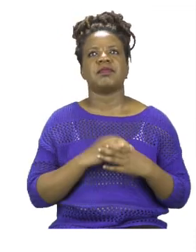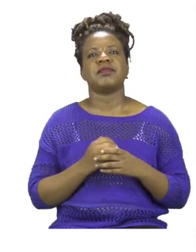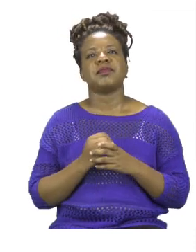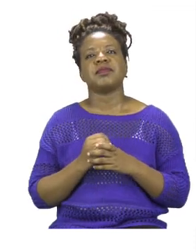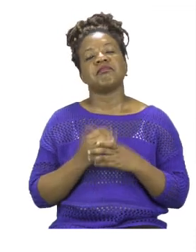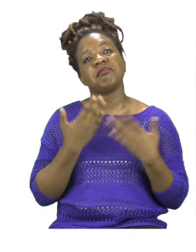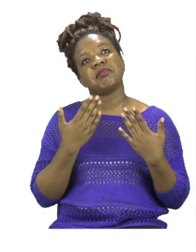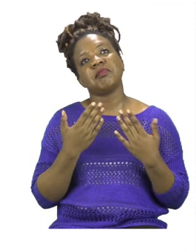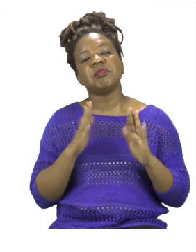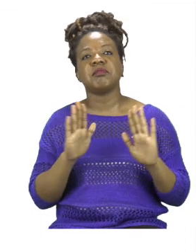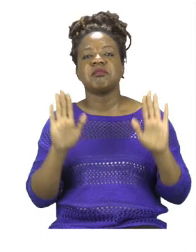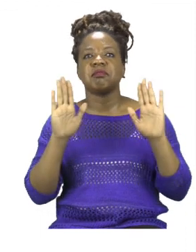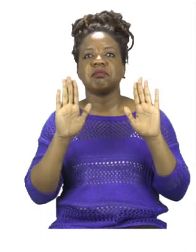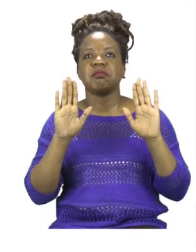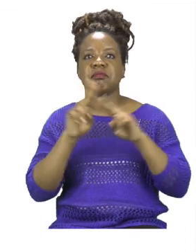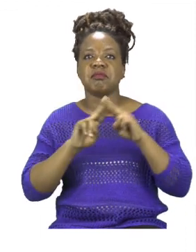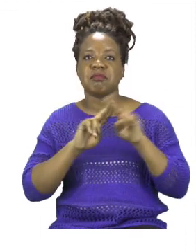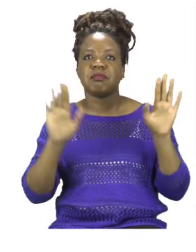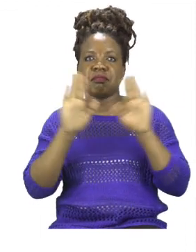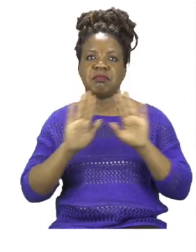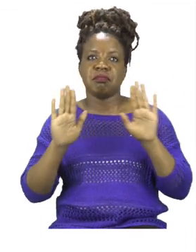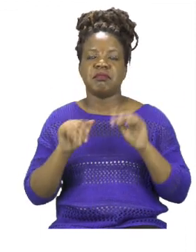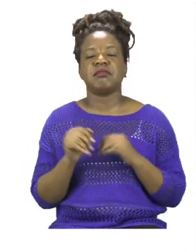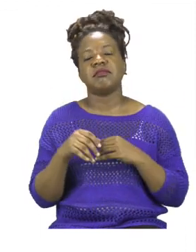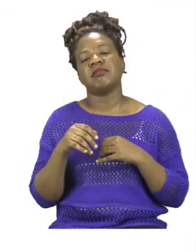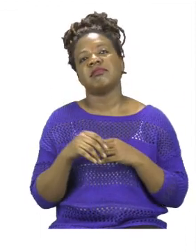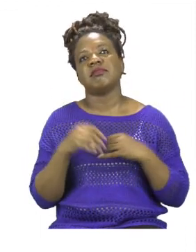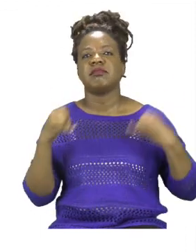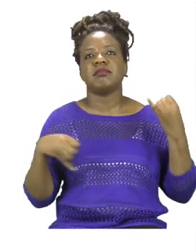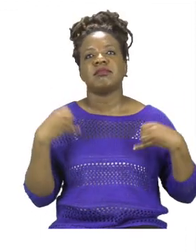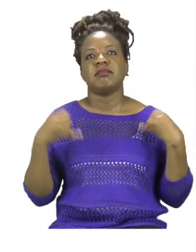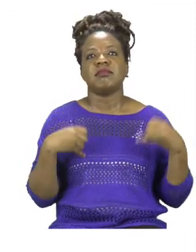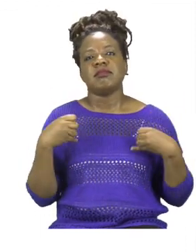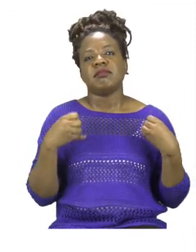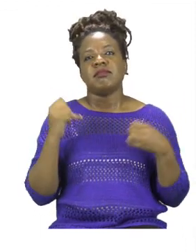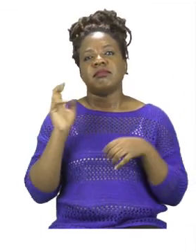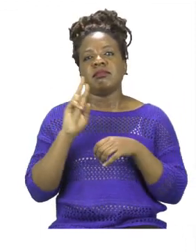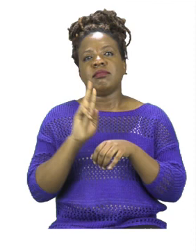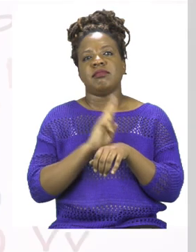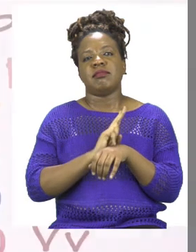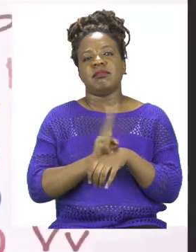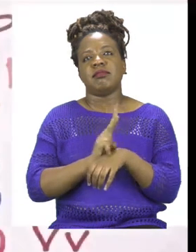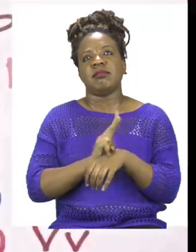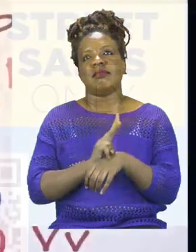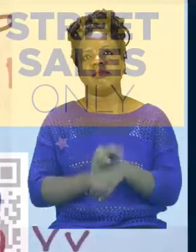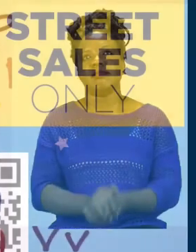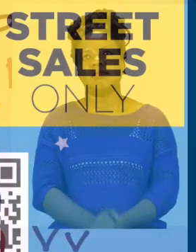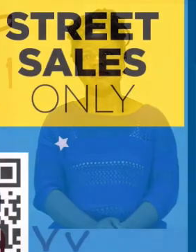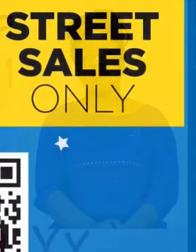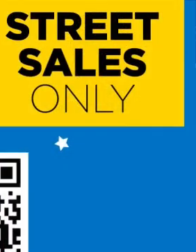the way for Emma. Have fun with this one, and I will see you soon after the advert